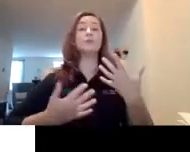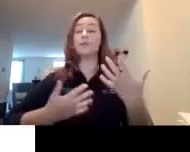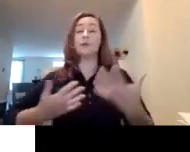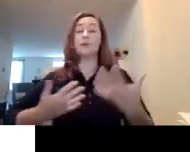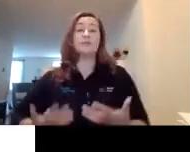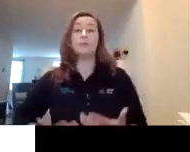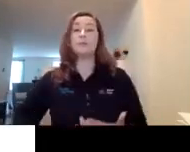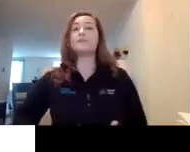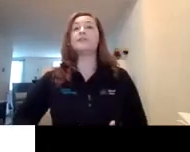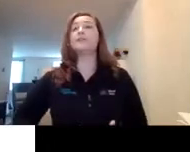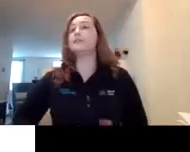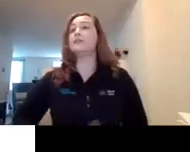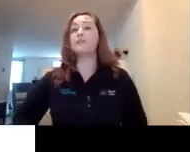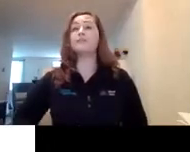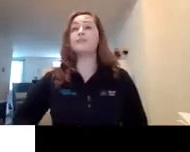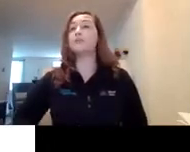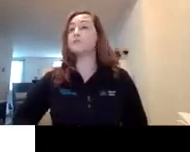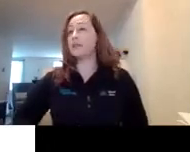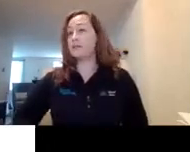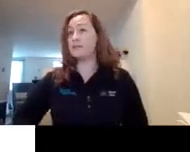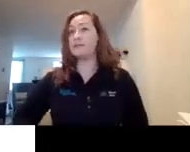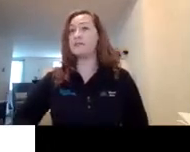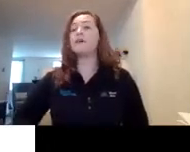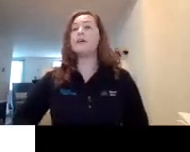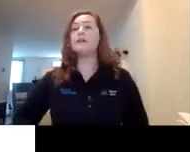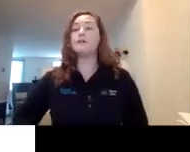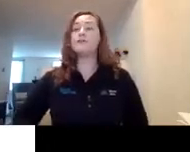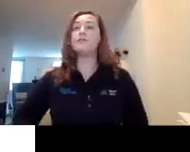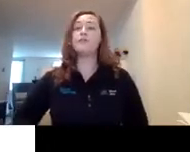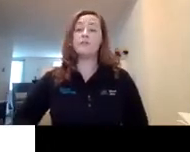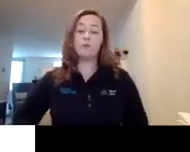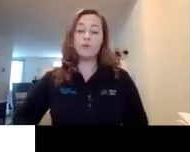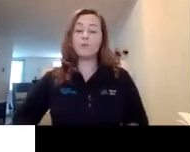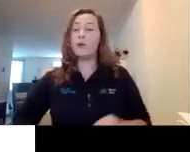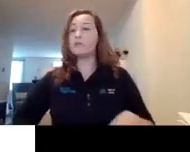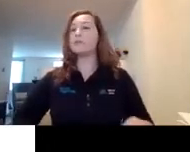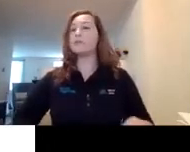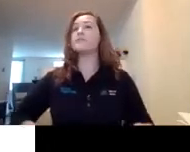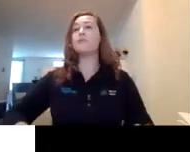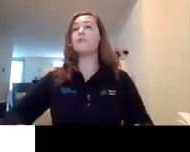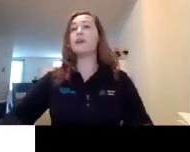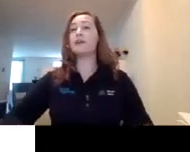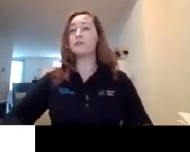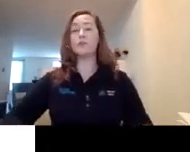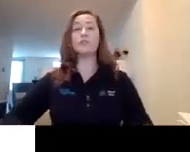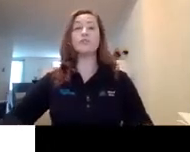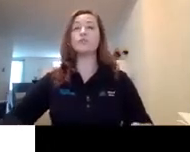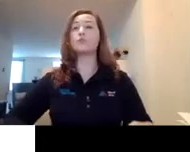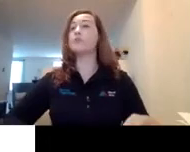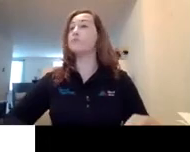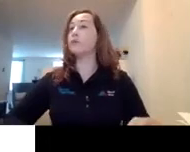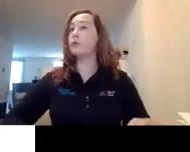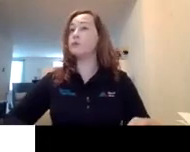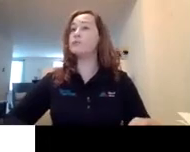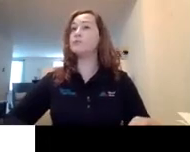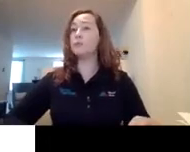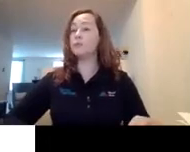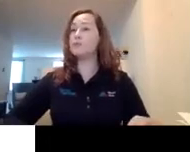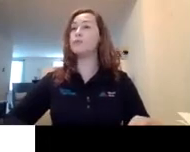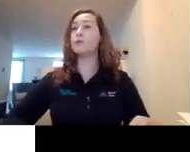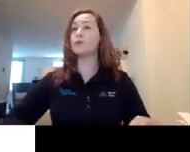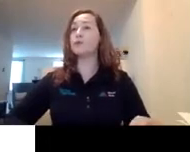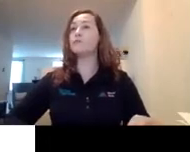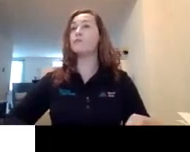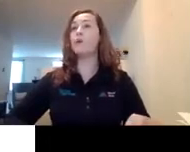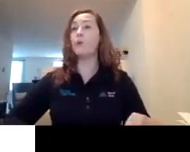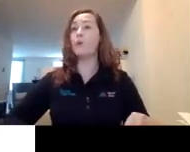to, interpreting in different circumstances. For the most part, some of us switched to remote